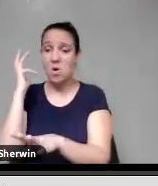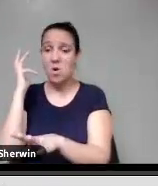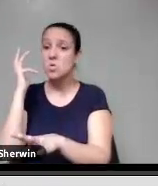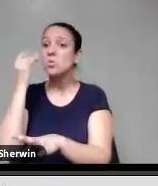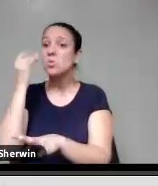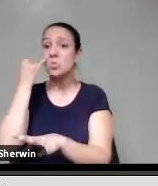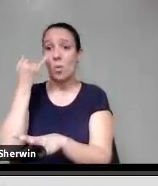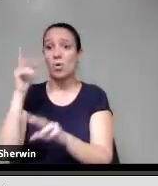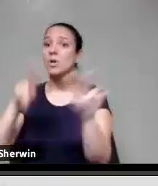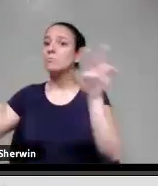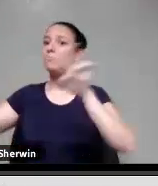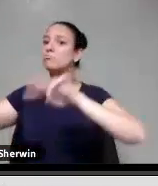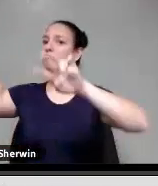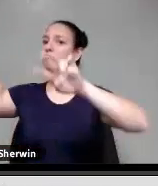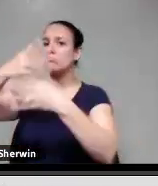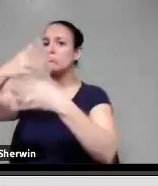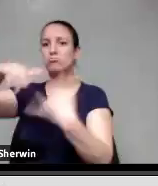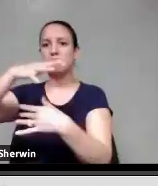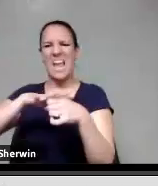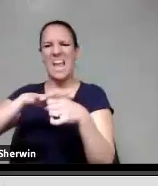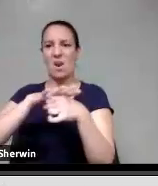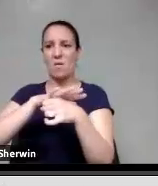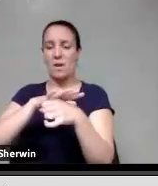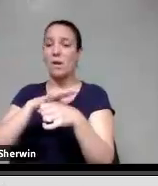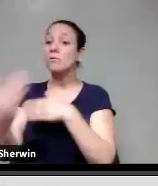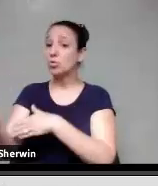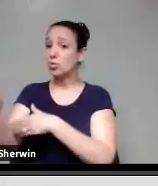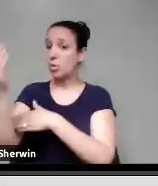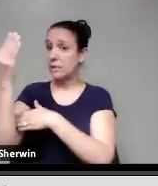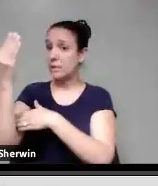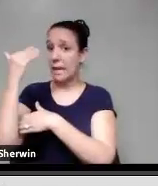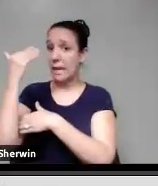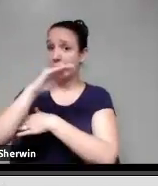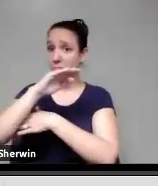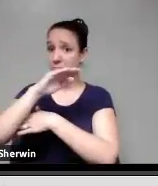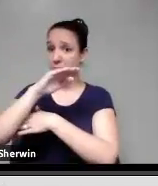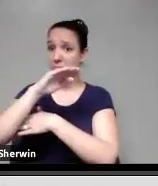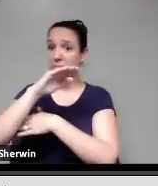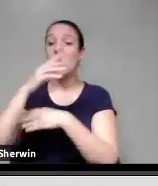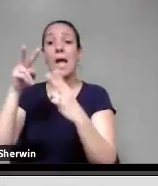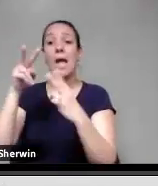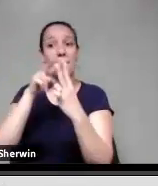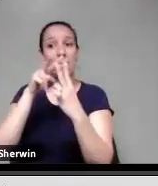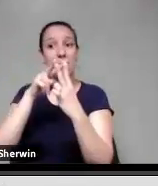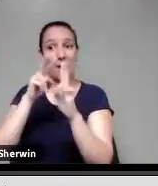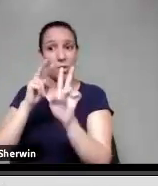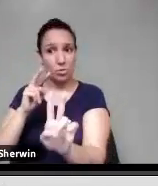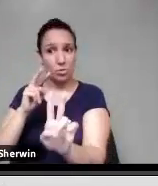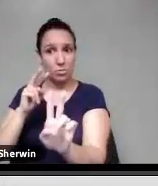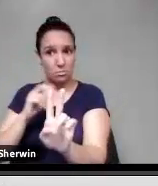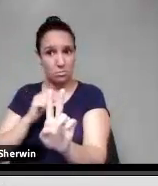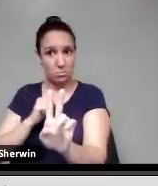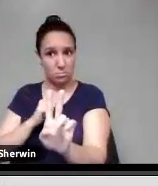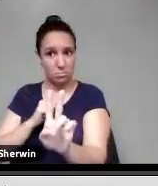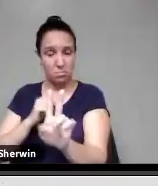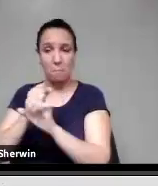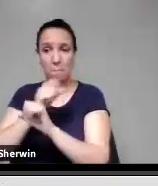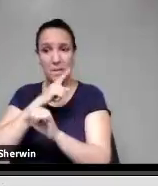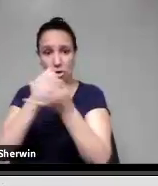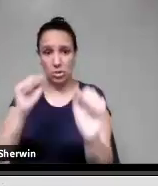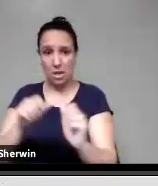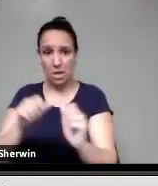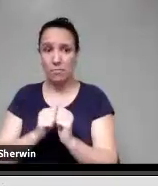pairs, go during the day, go when they're going to be there. Develop public service announcements for the radio stations